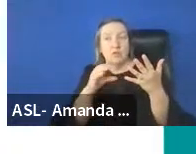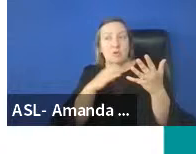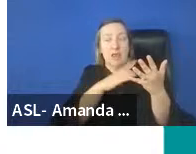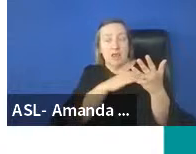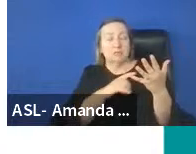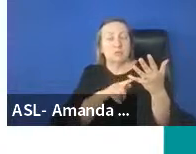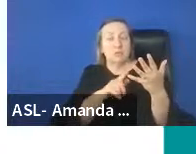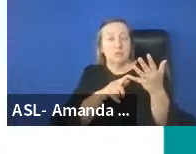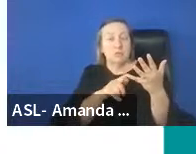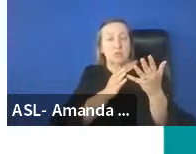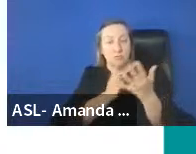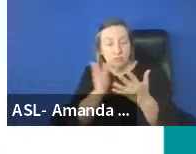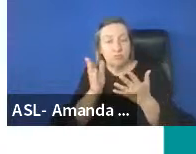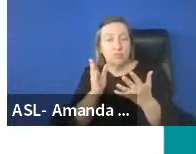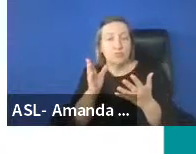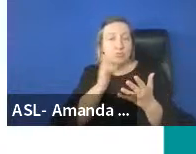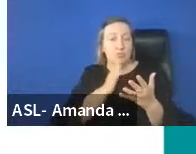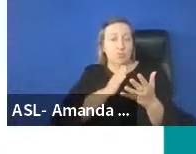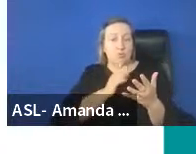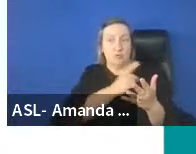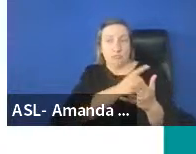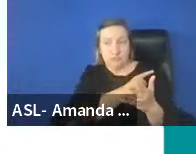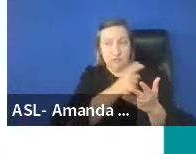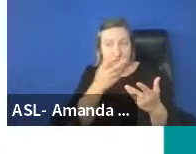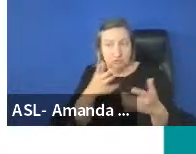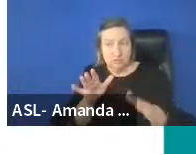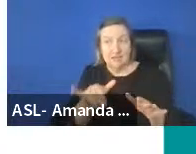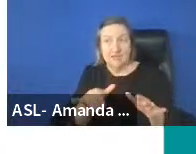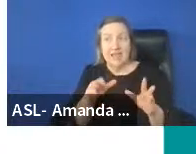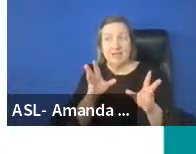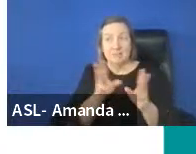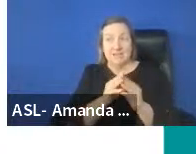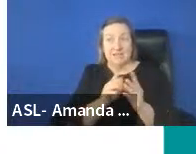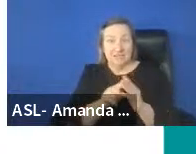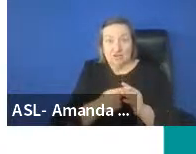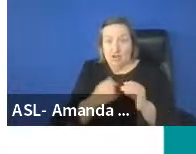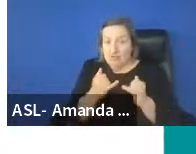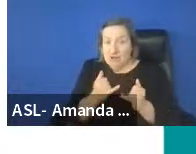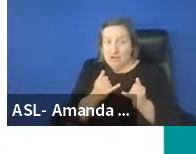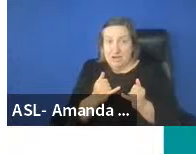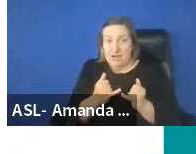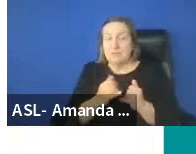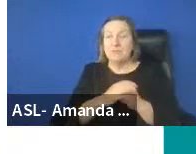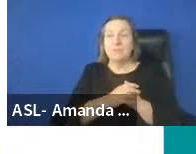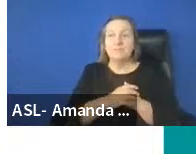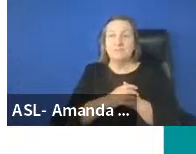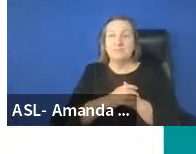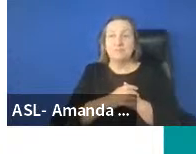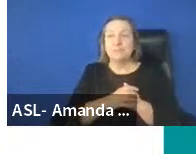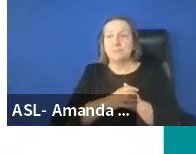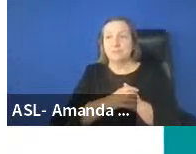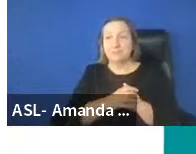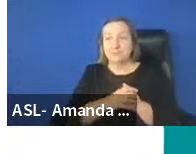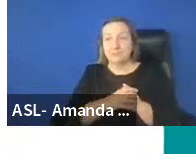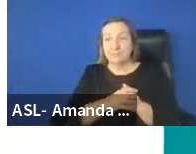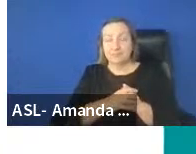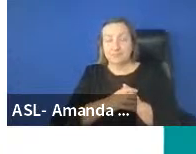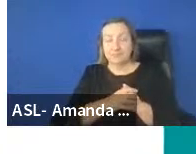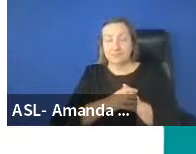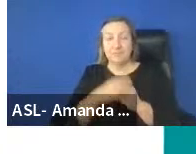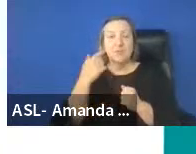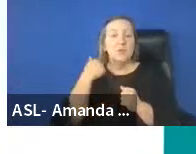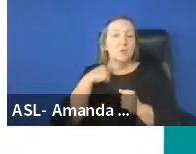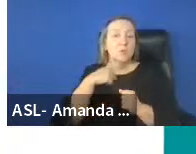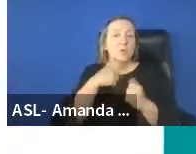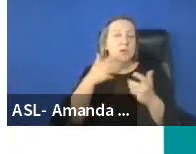of Directors, and that meeting is just starting. So we have